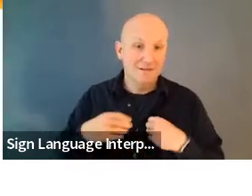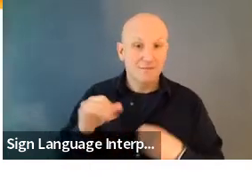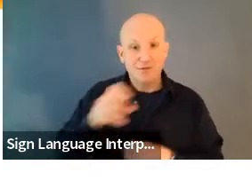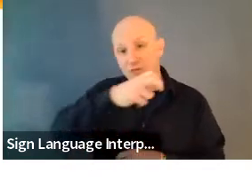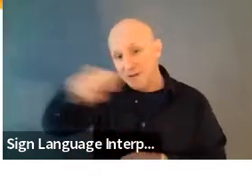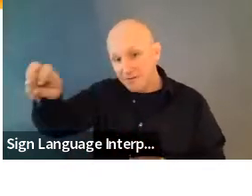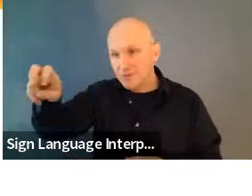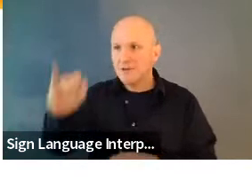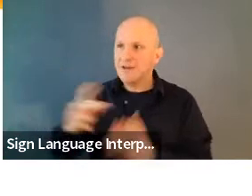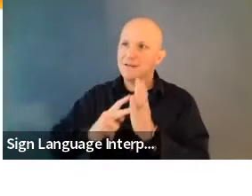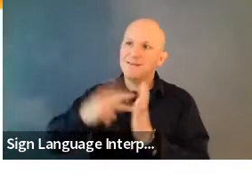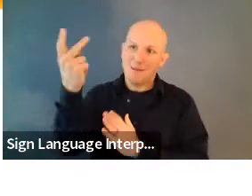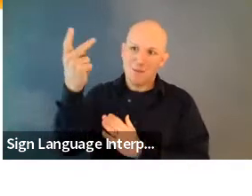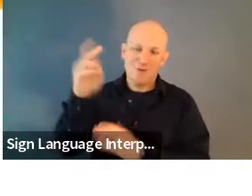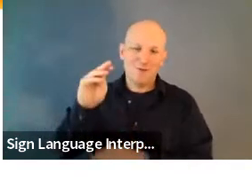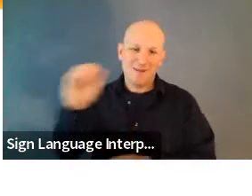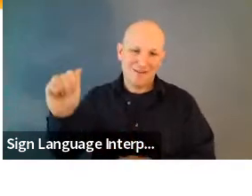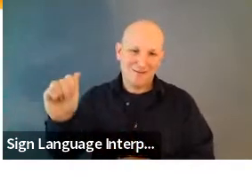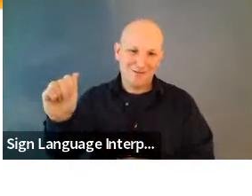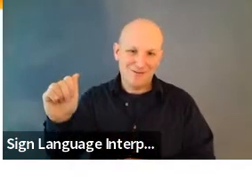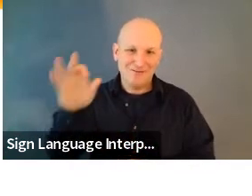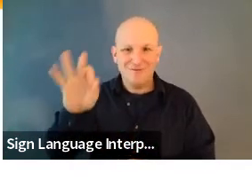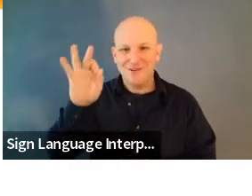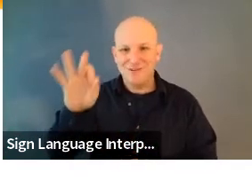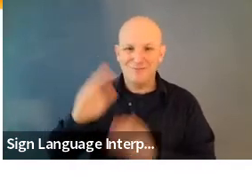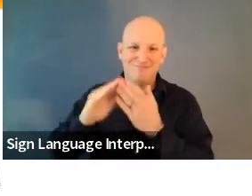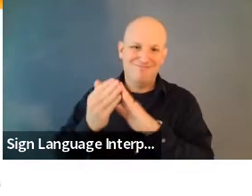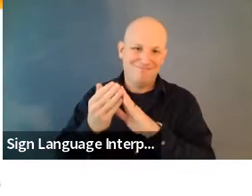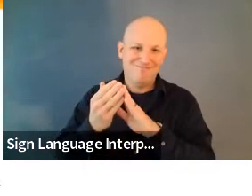easily double major at Fresno City College.